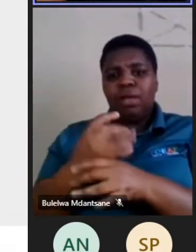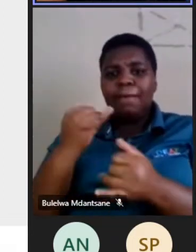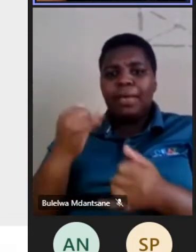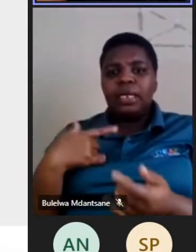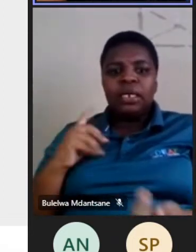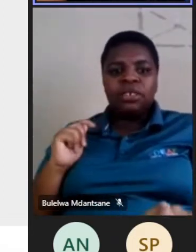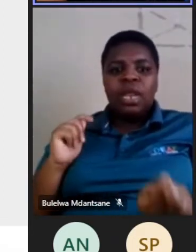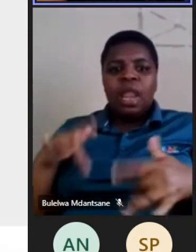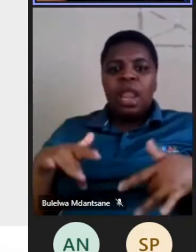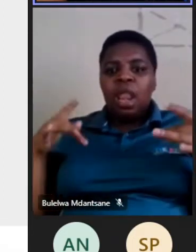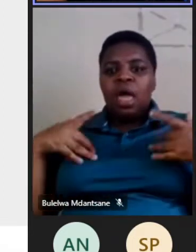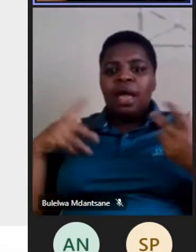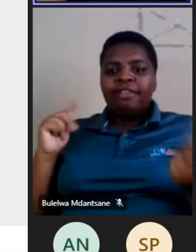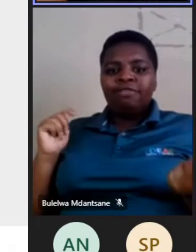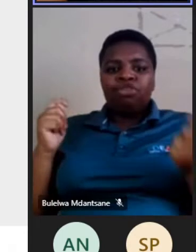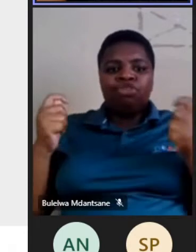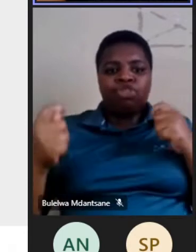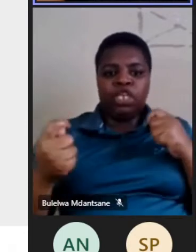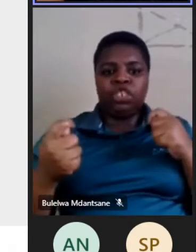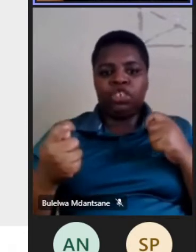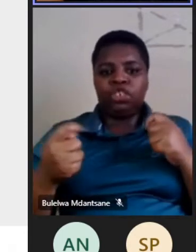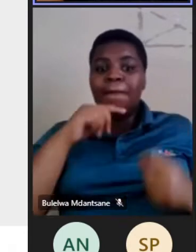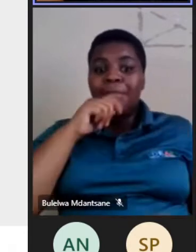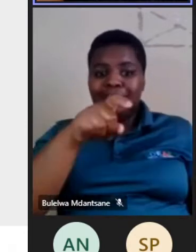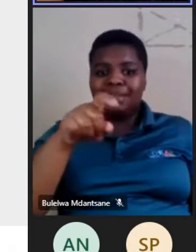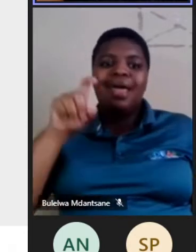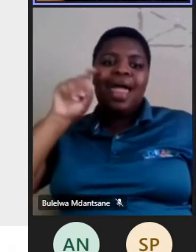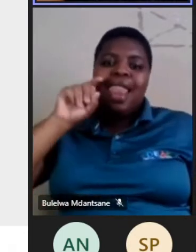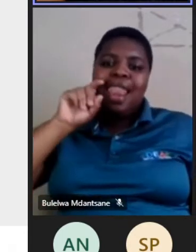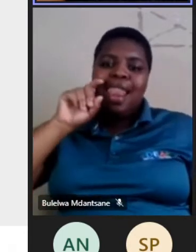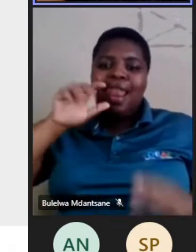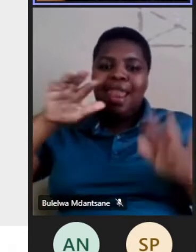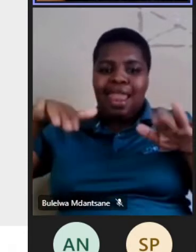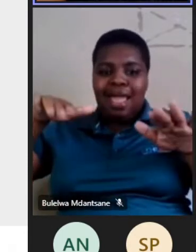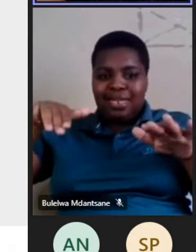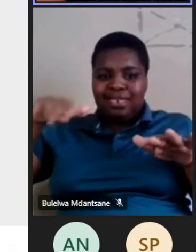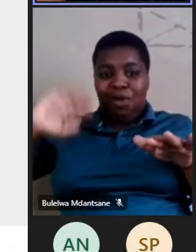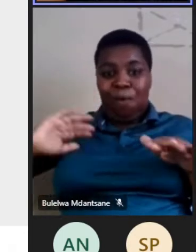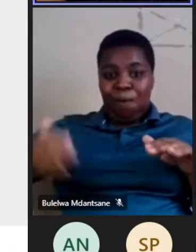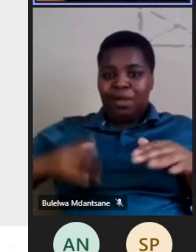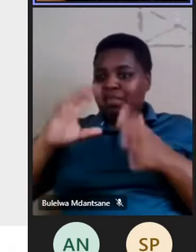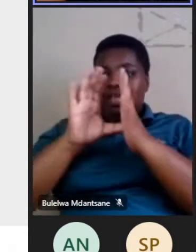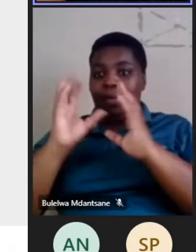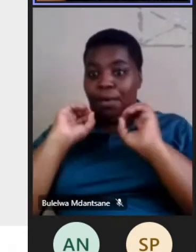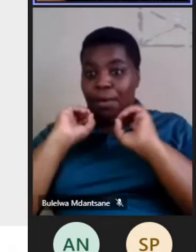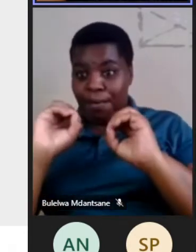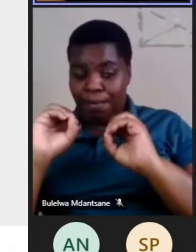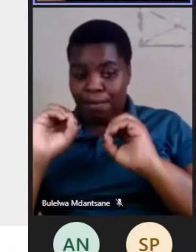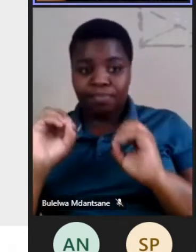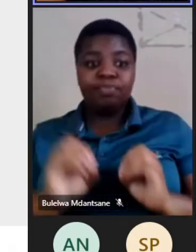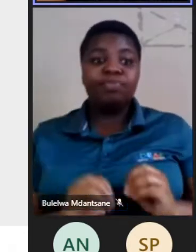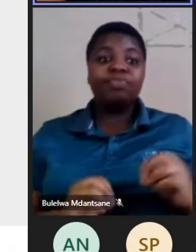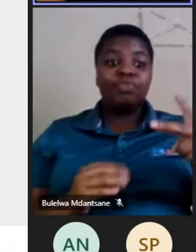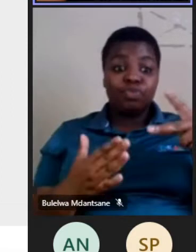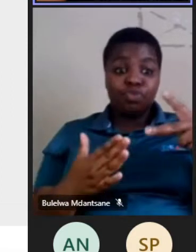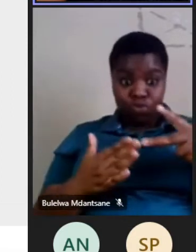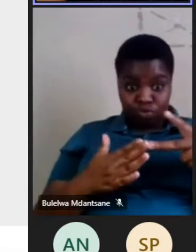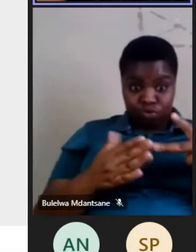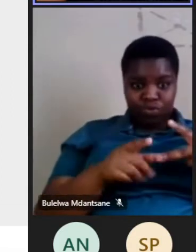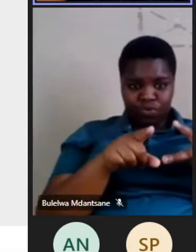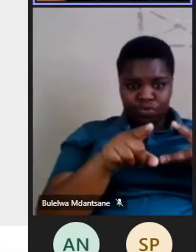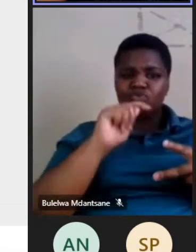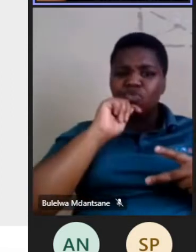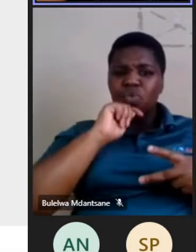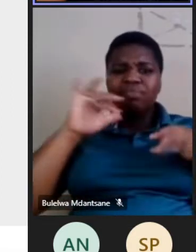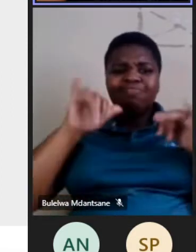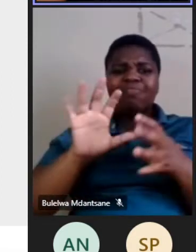was a woman without disability. A deaf woman with disability said, "I was bored and it was quiet at home, nothing to